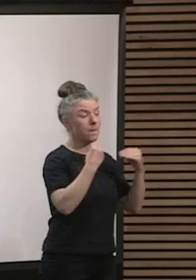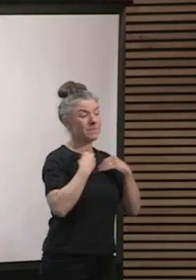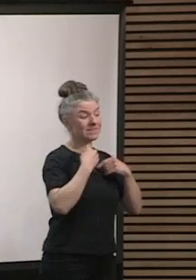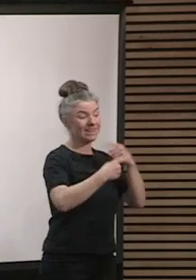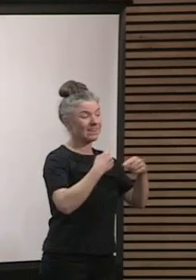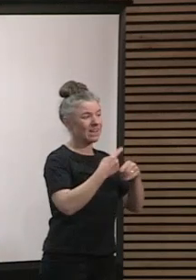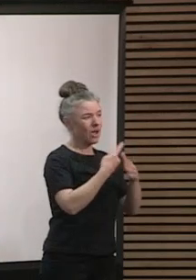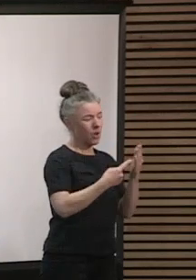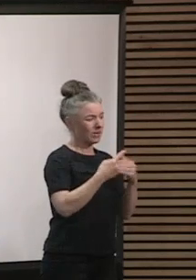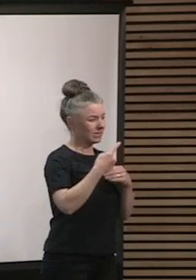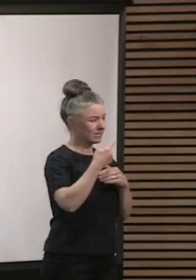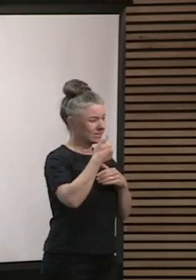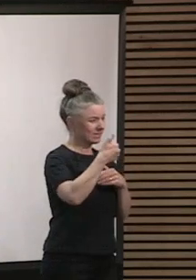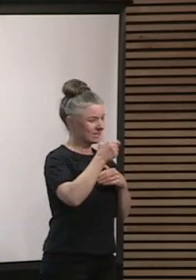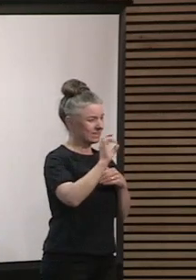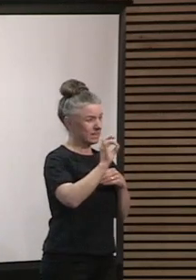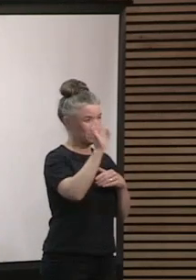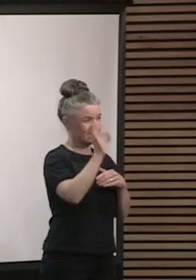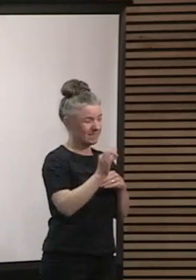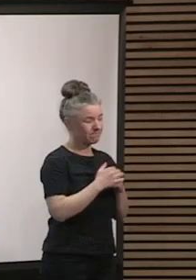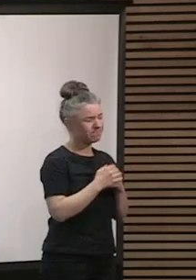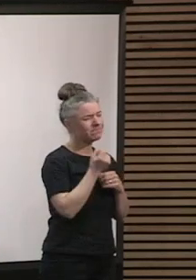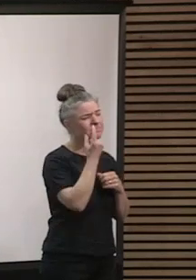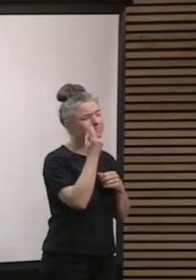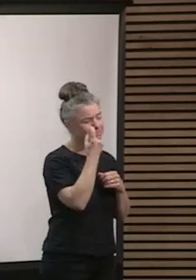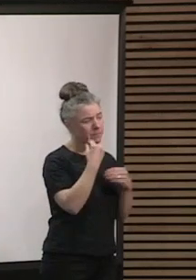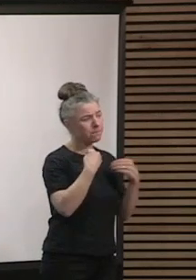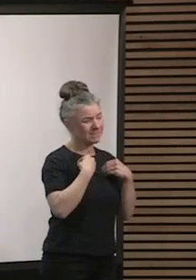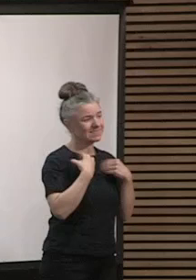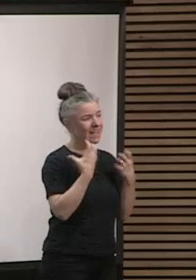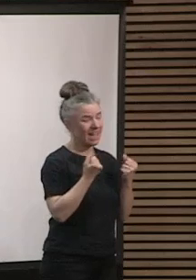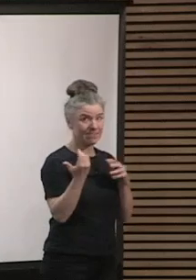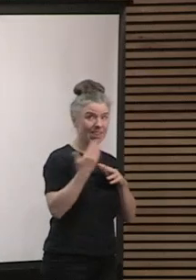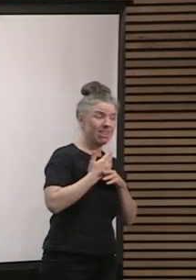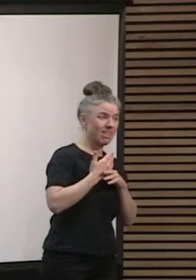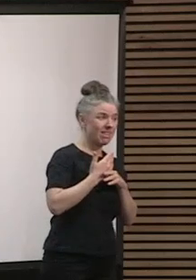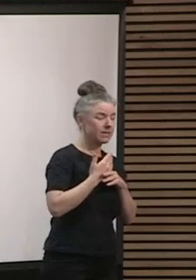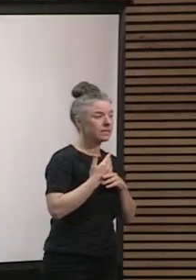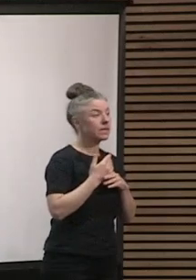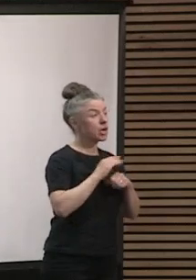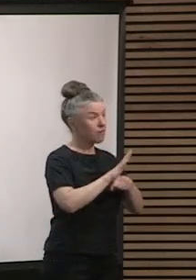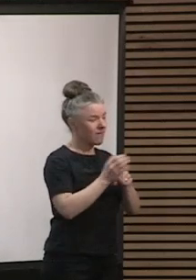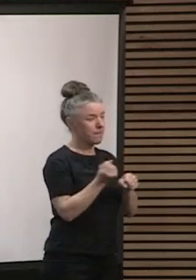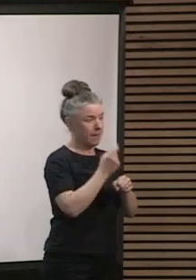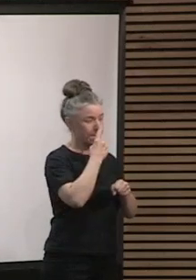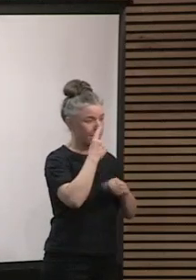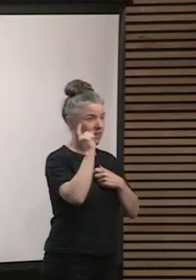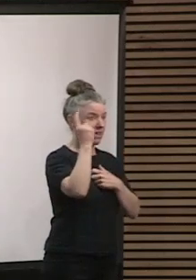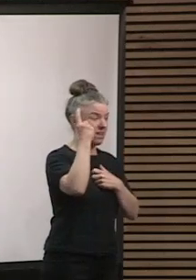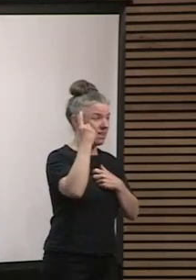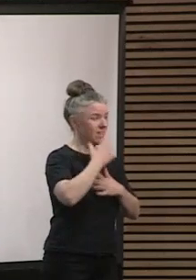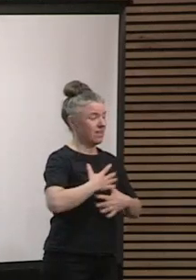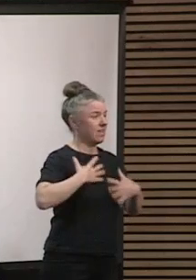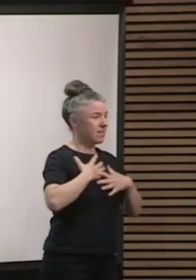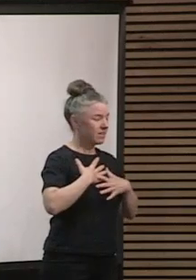mindful, though, of the extraordinary disruption to business and the anxiety that this outbreak will be causing. As